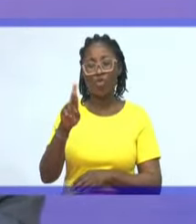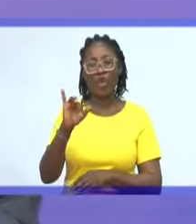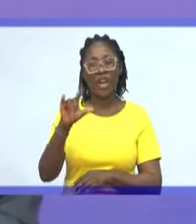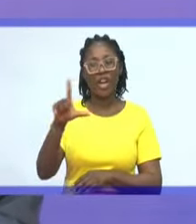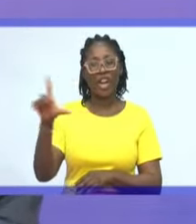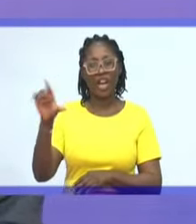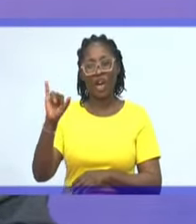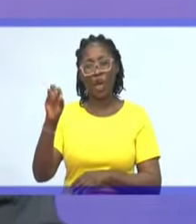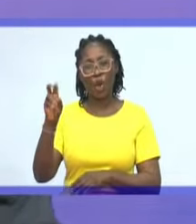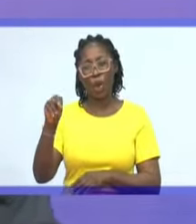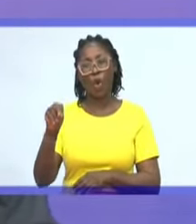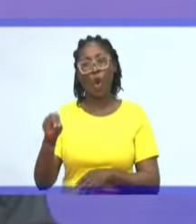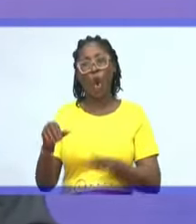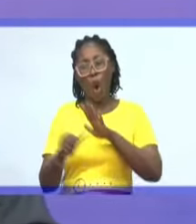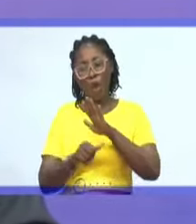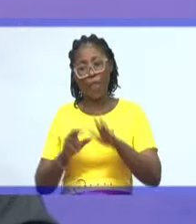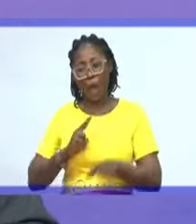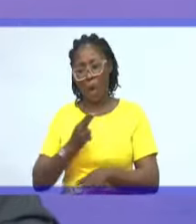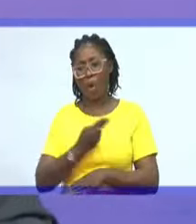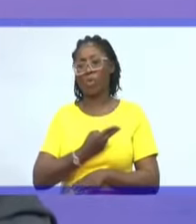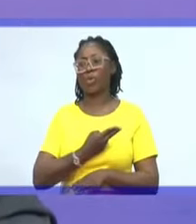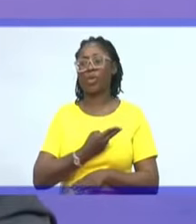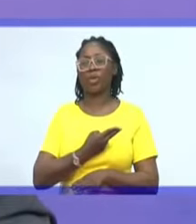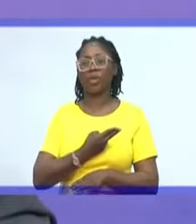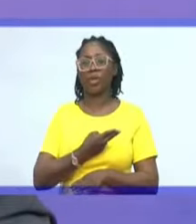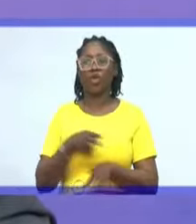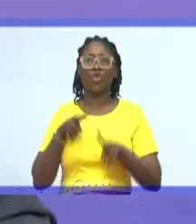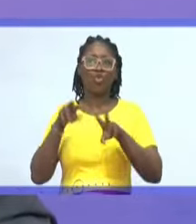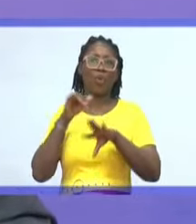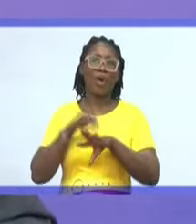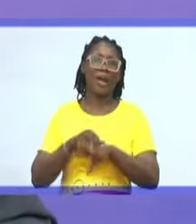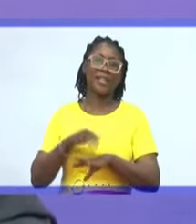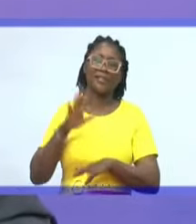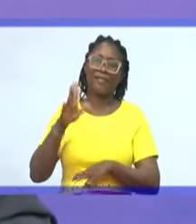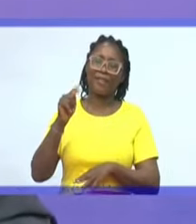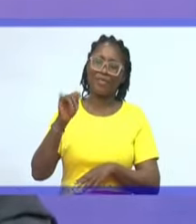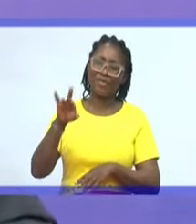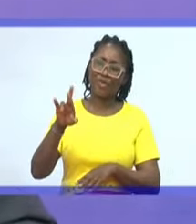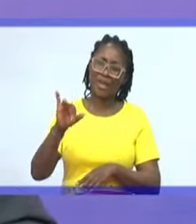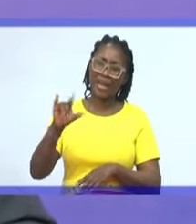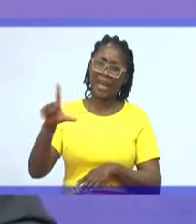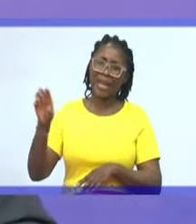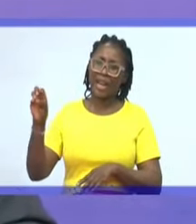under a system like ours, look at 5 trillion to be between 30 to 40